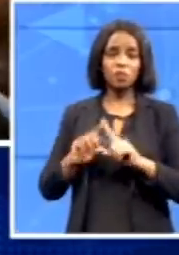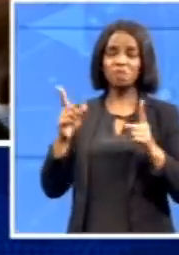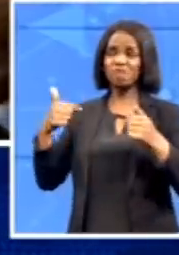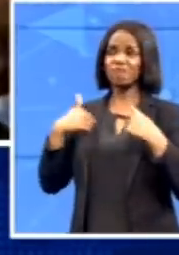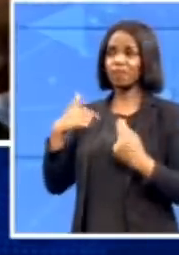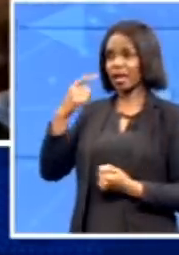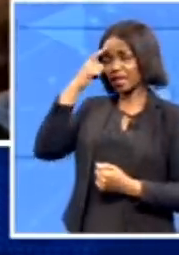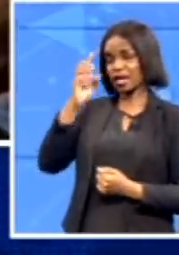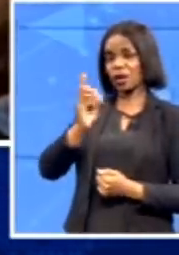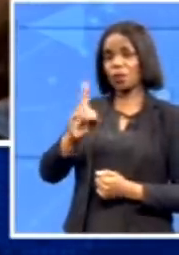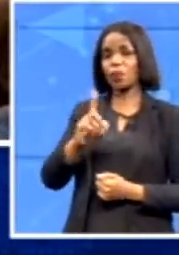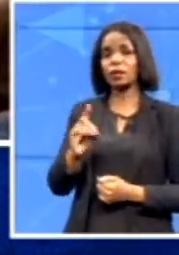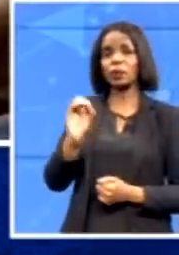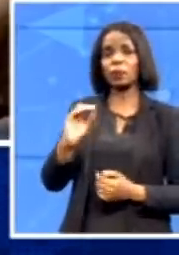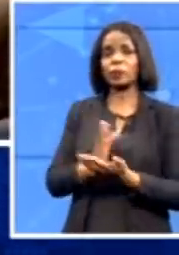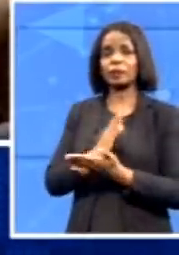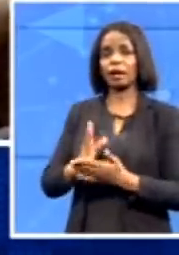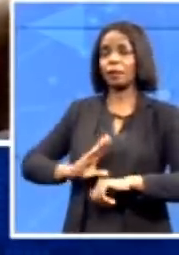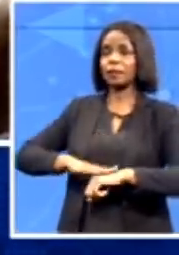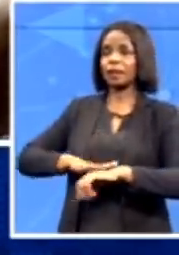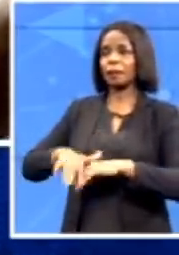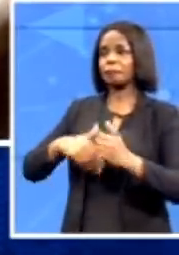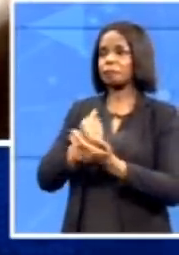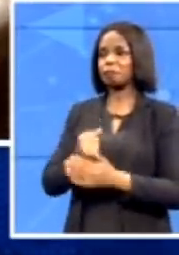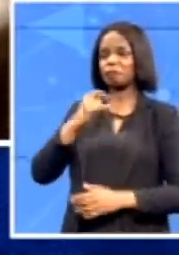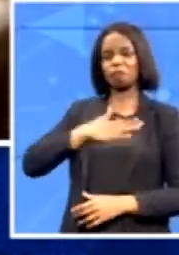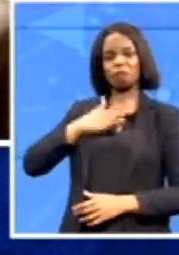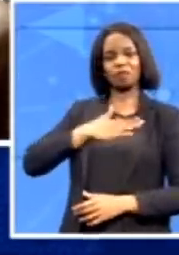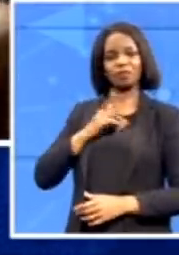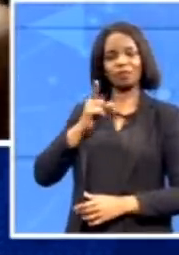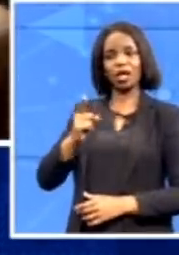with what he felt was the treatment that the former president